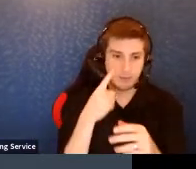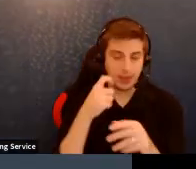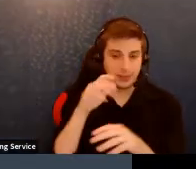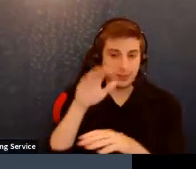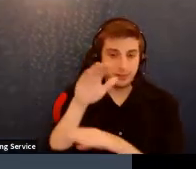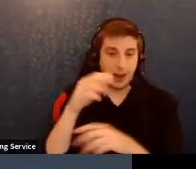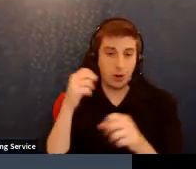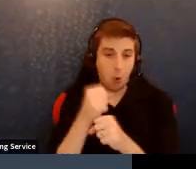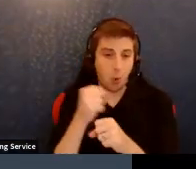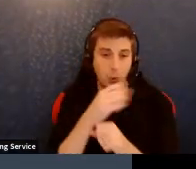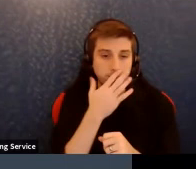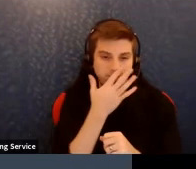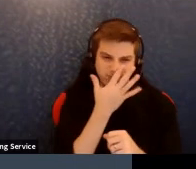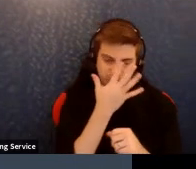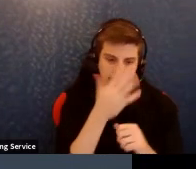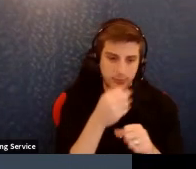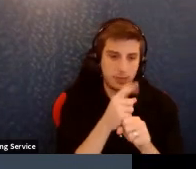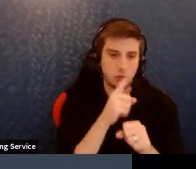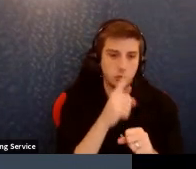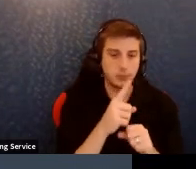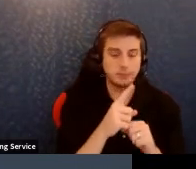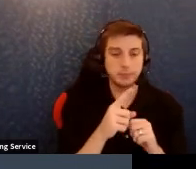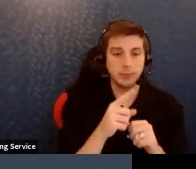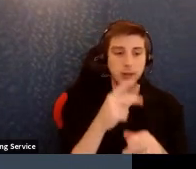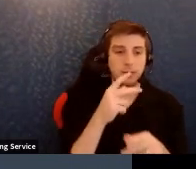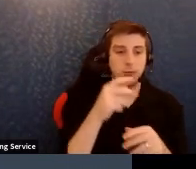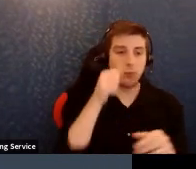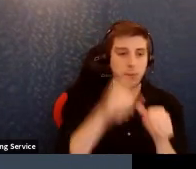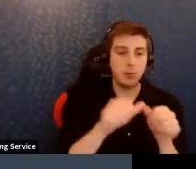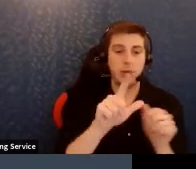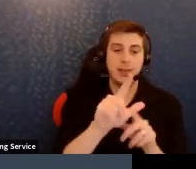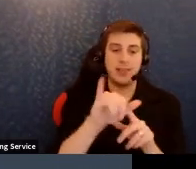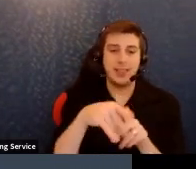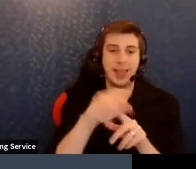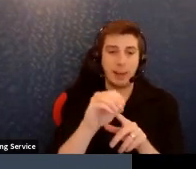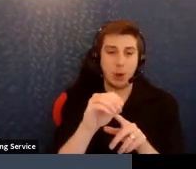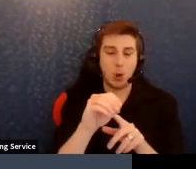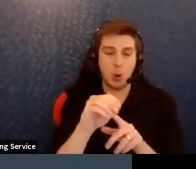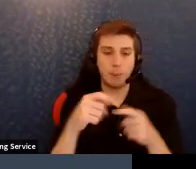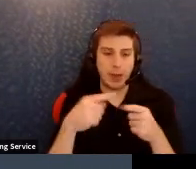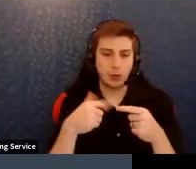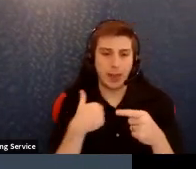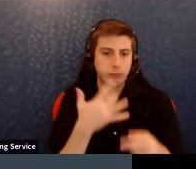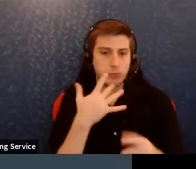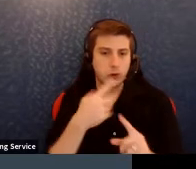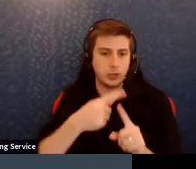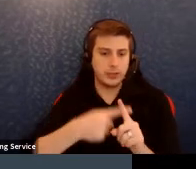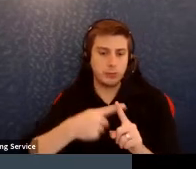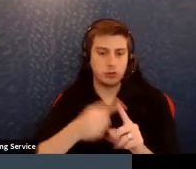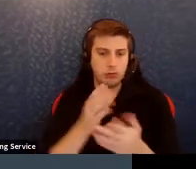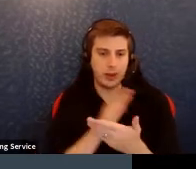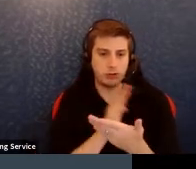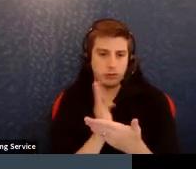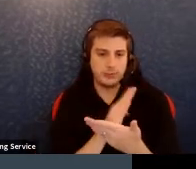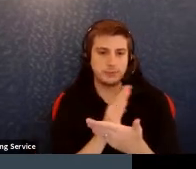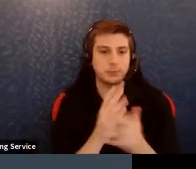weather. Always remember that our LiPo batteries, they have a preferred operating temperature. Keep our batteries warm